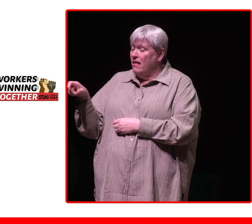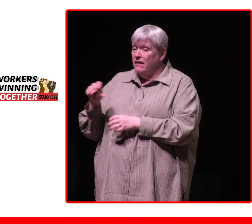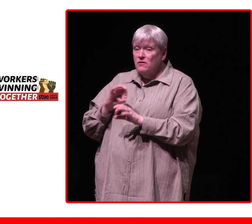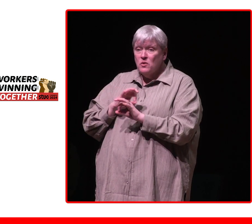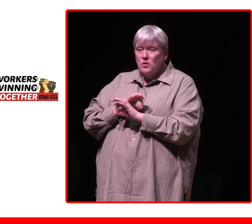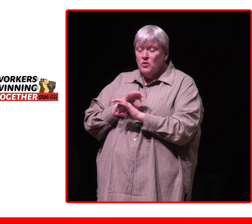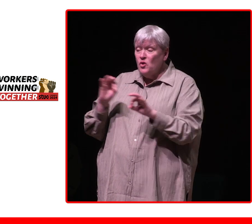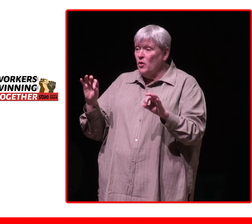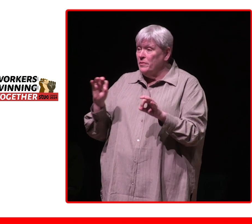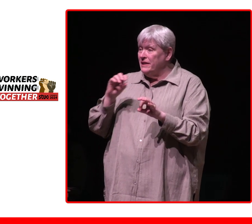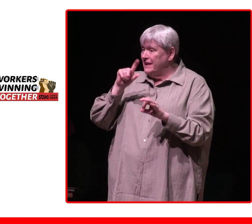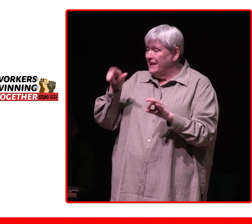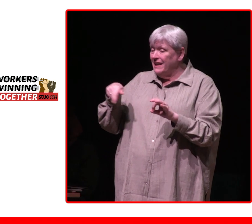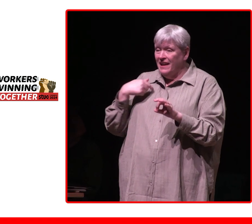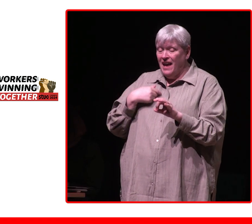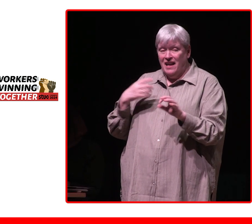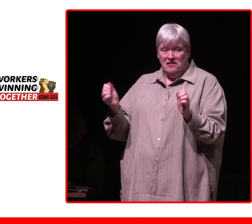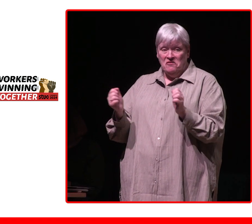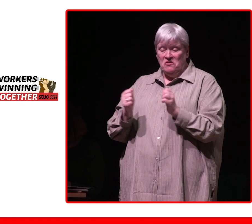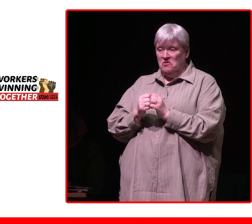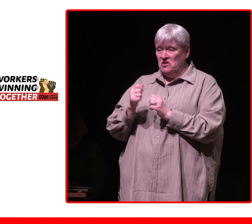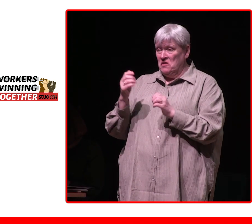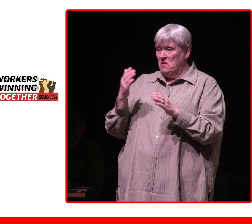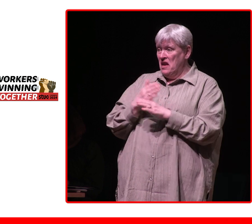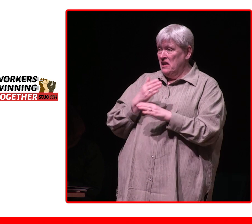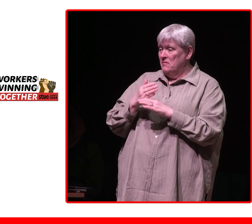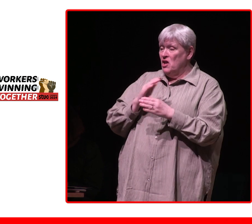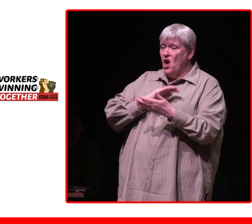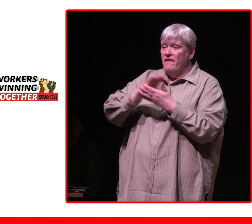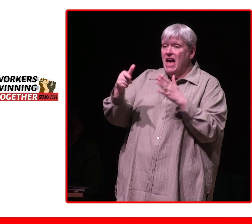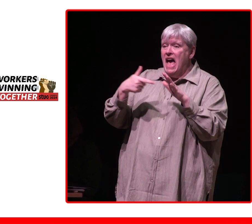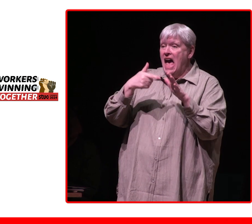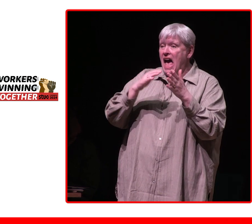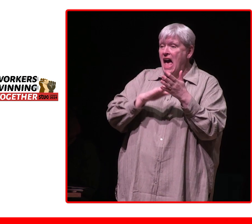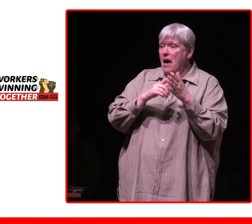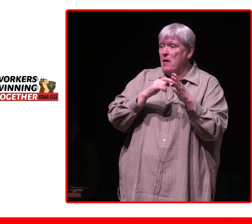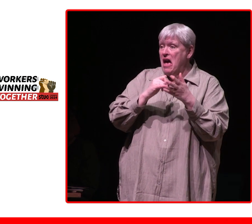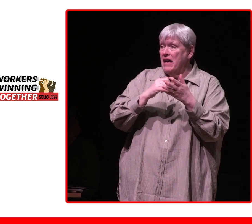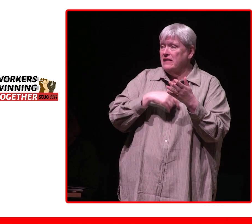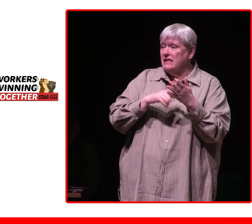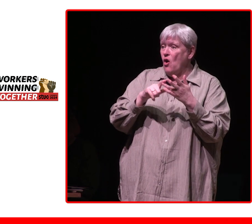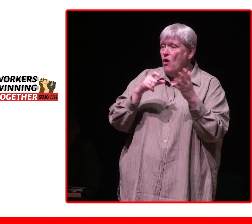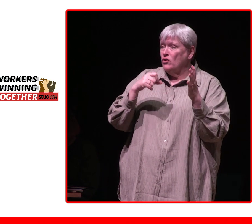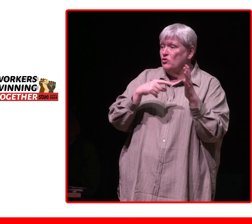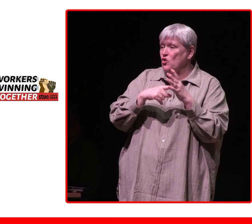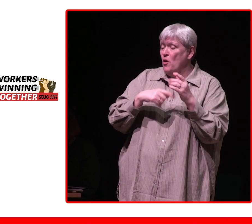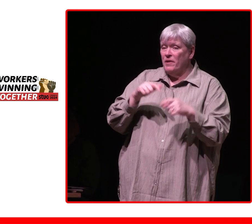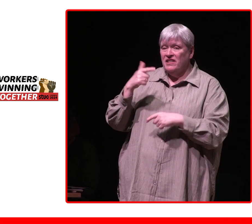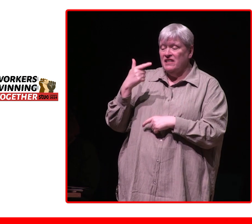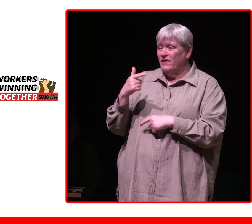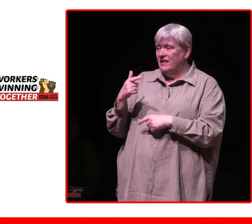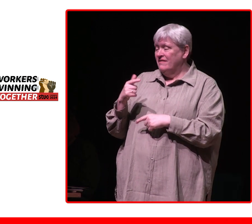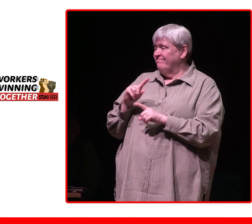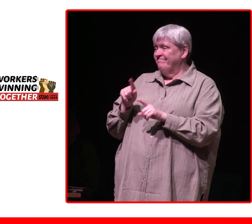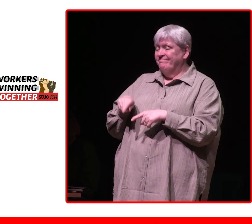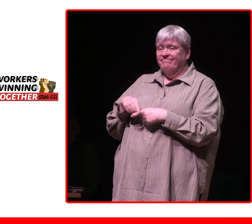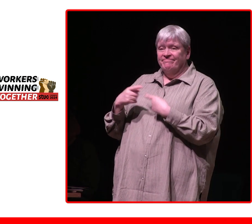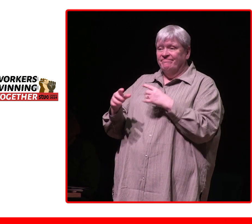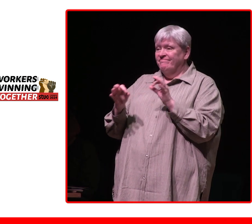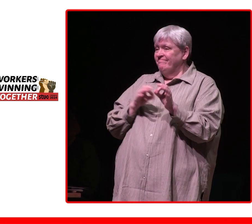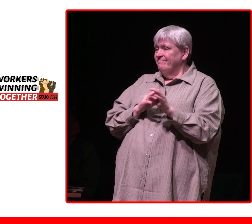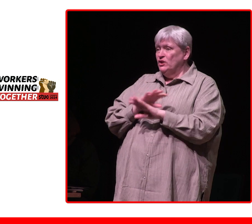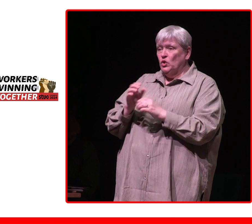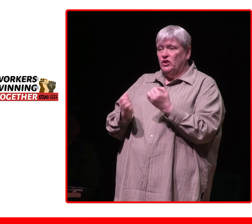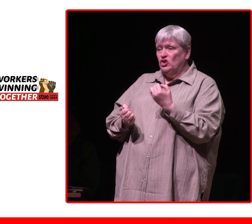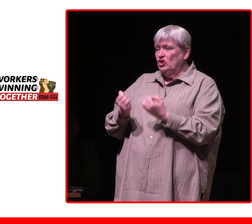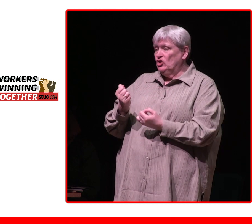Nobody can condone the actions of Hamas on October the 7th. They were inexcusable, unjustifiable, and